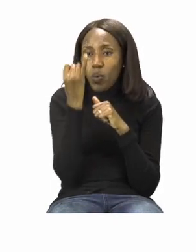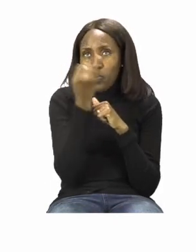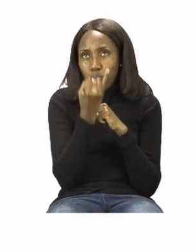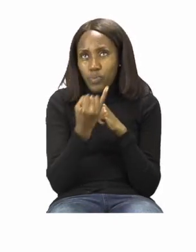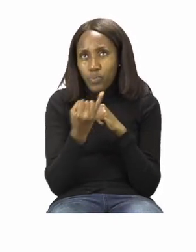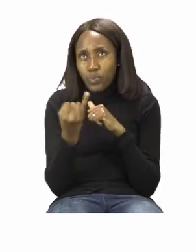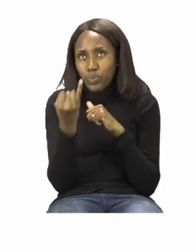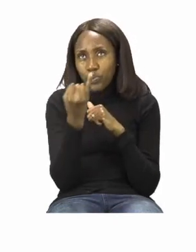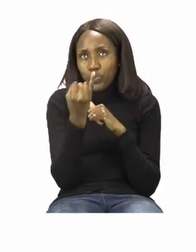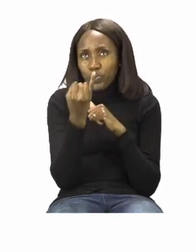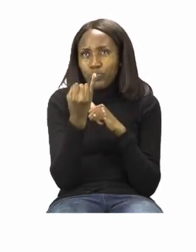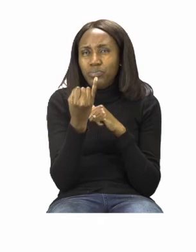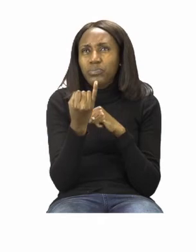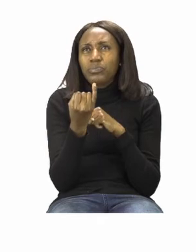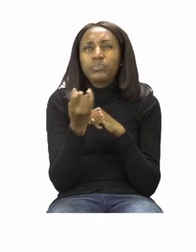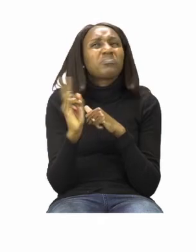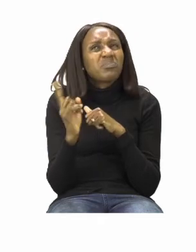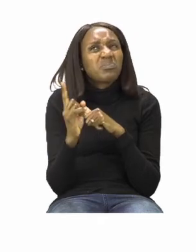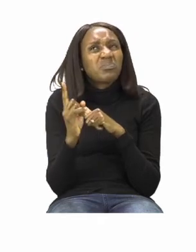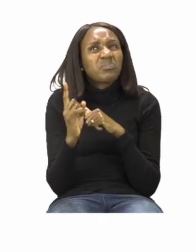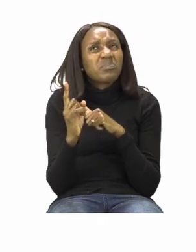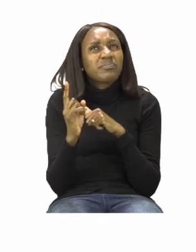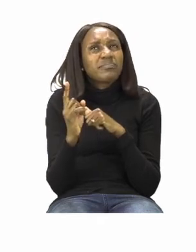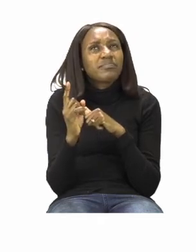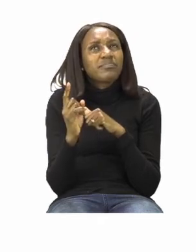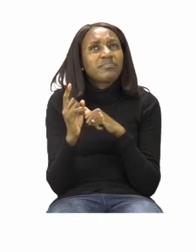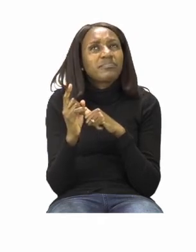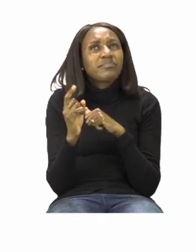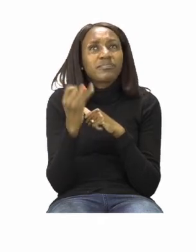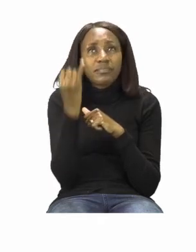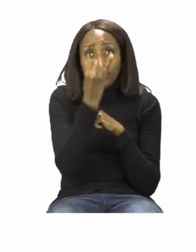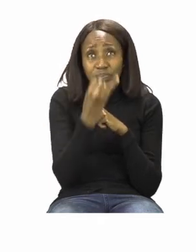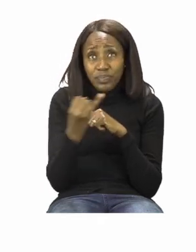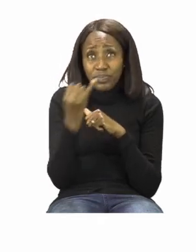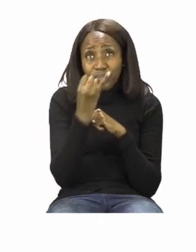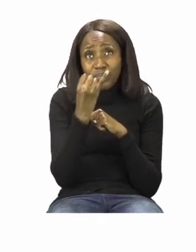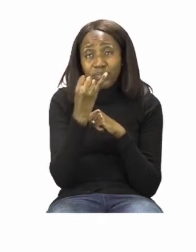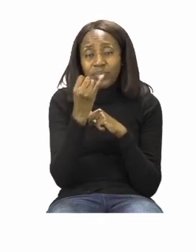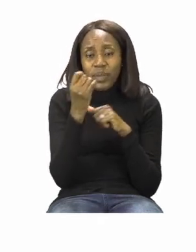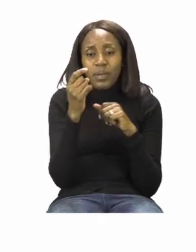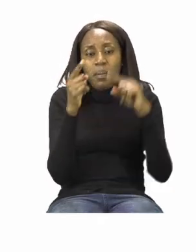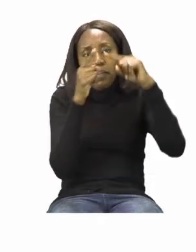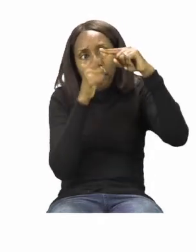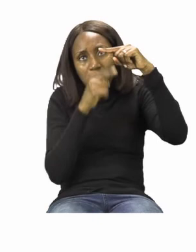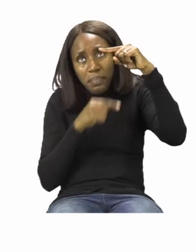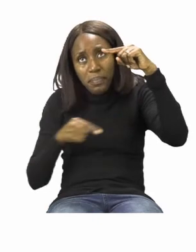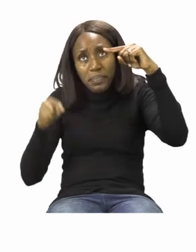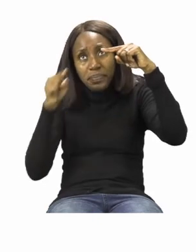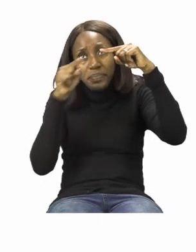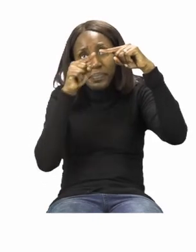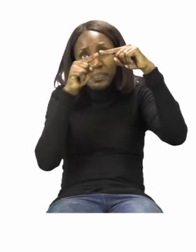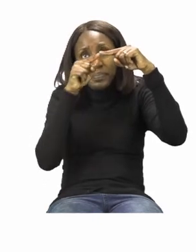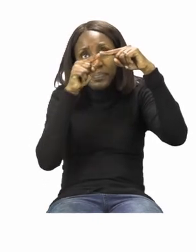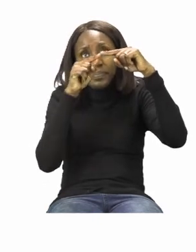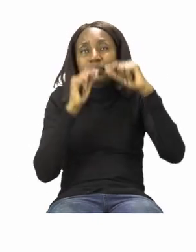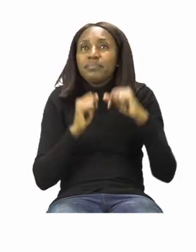And what we're going to be drawing this time, boys and girls, is a circle. After drawing our